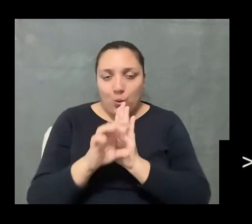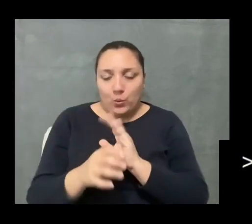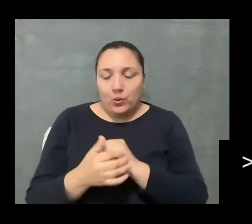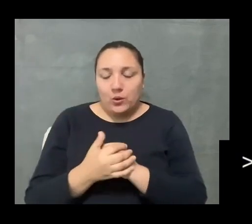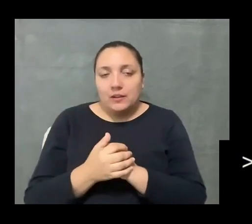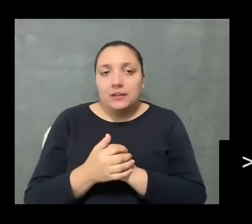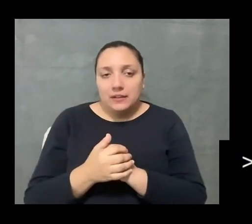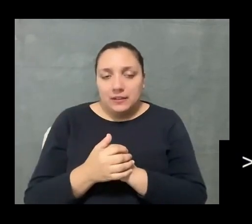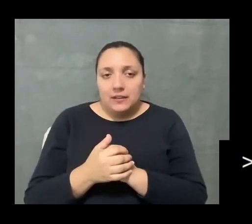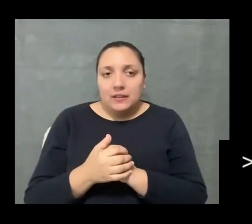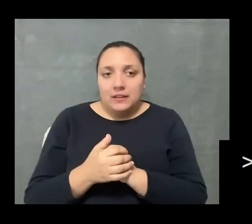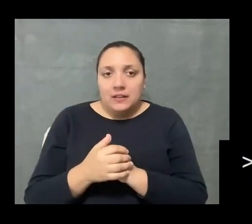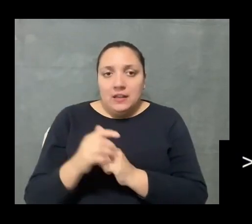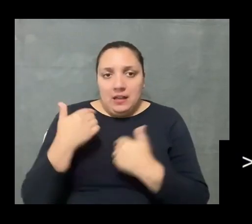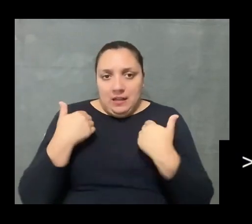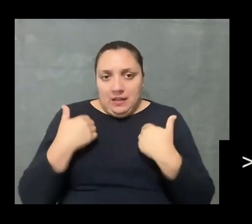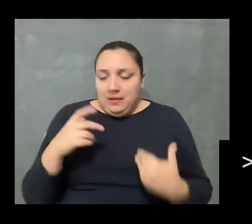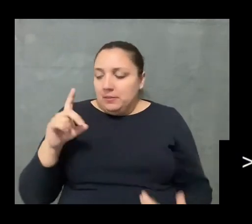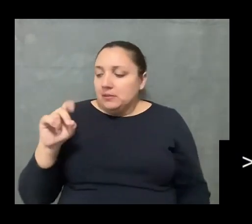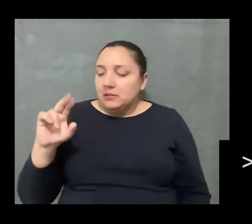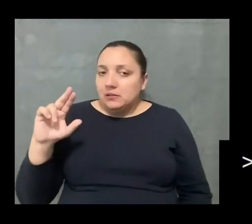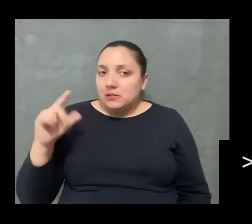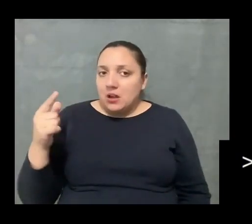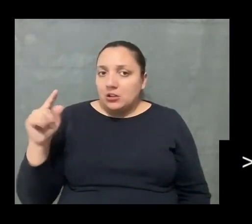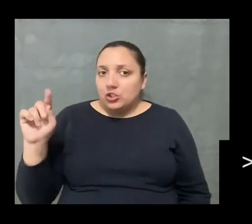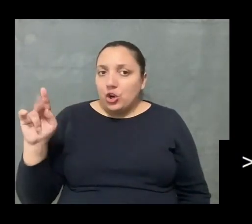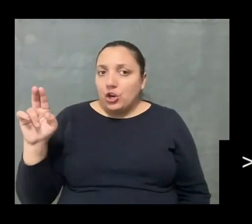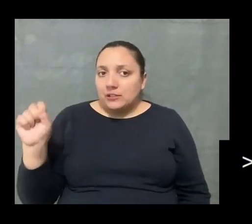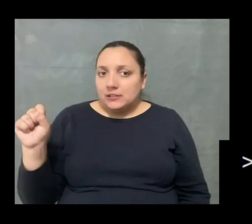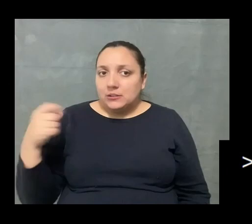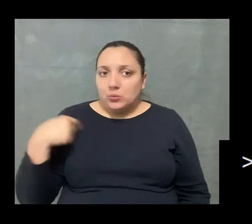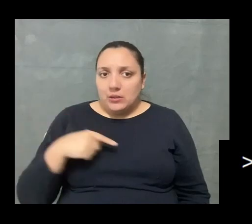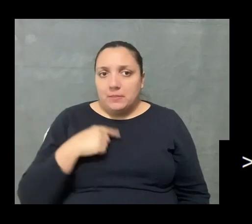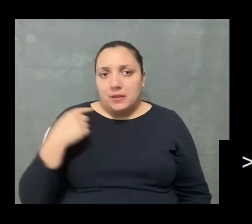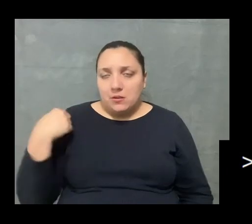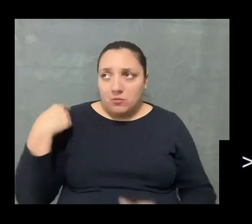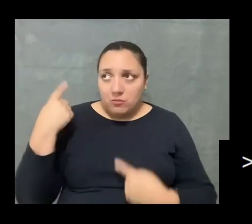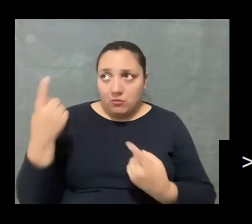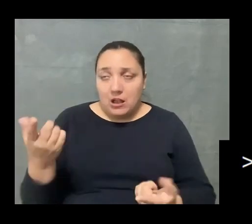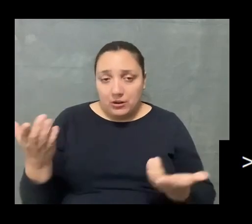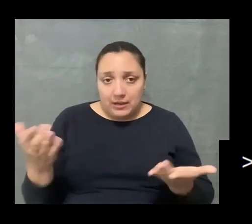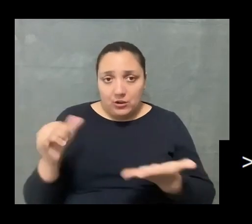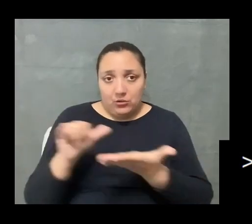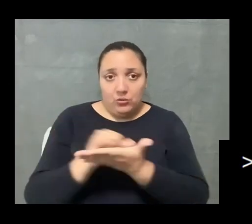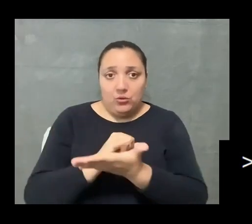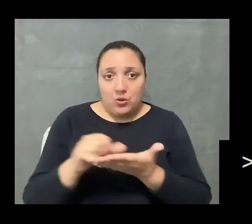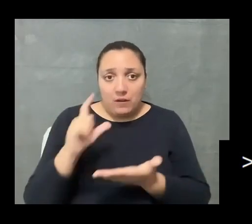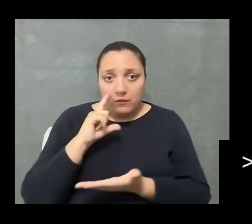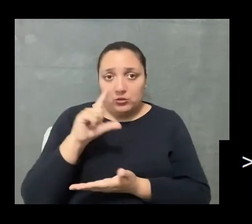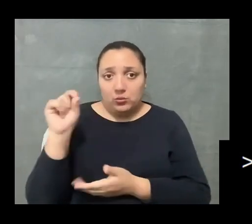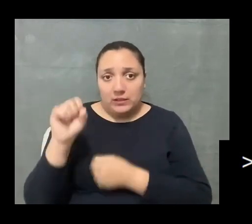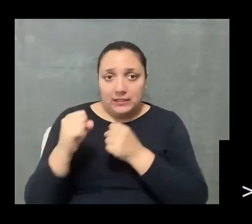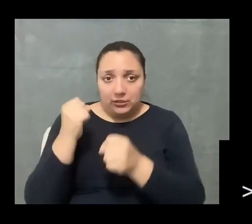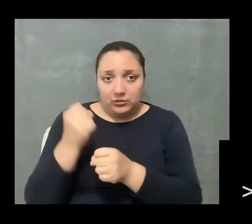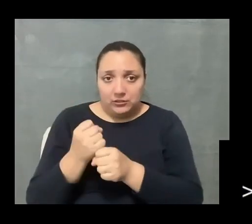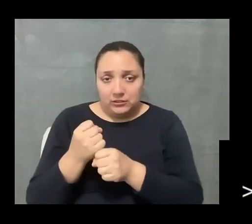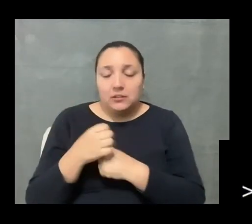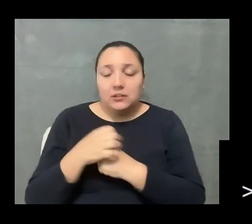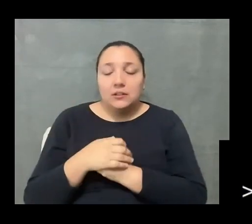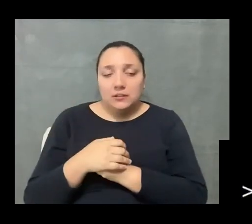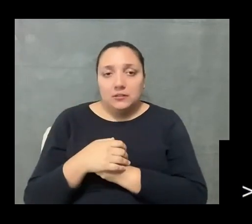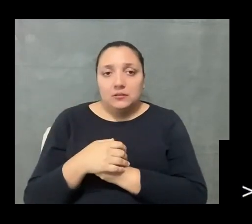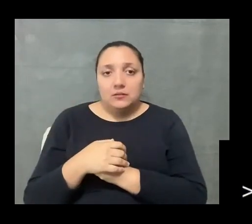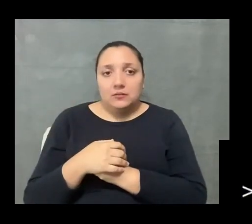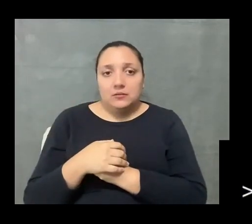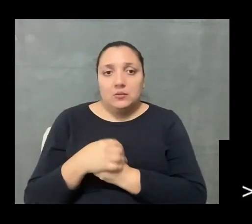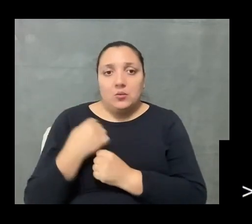Telecom, I'm Doug Turtz, I'm the CEO, has been around in New York for 20 years. And we think about